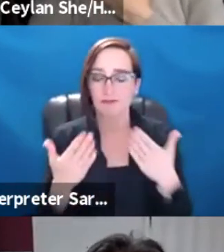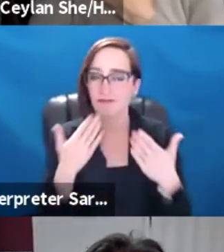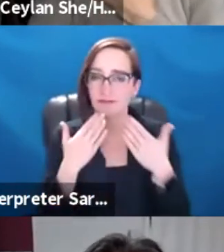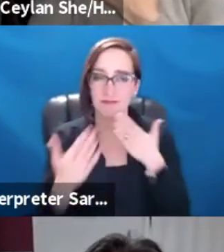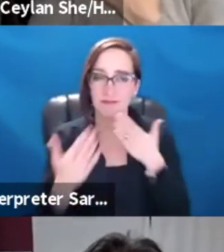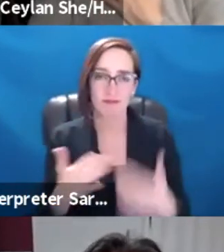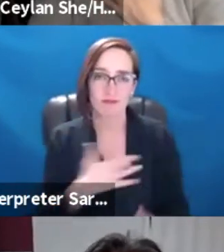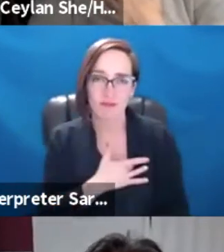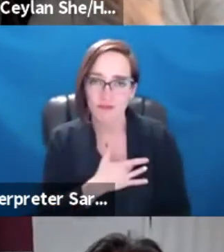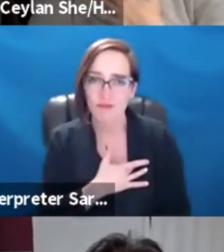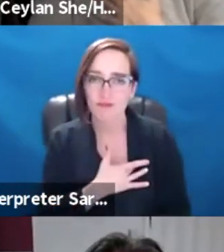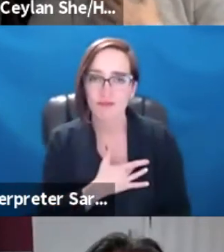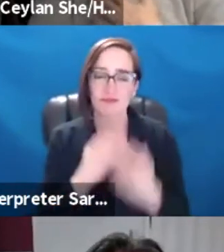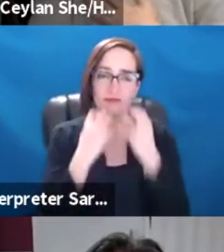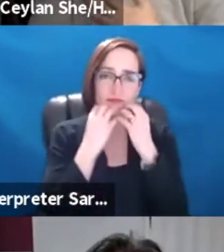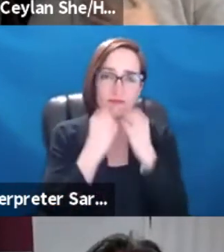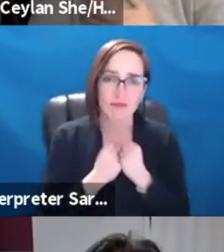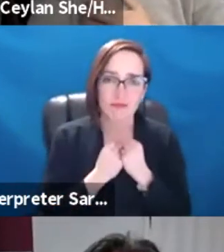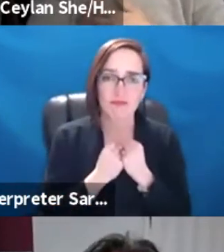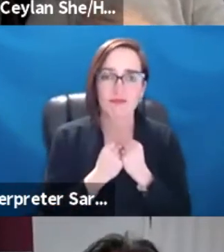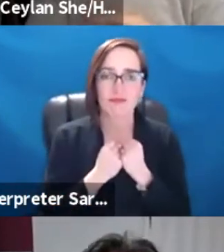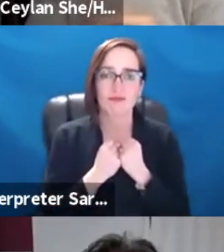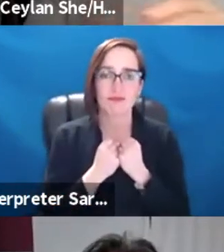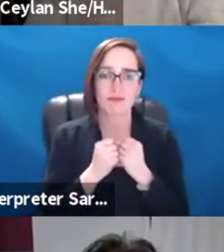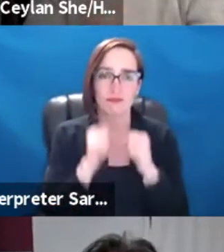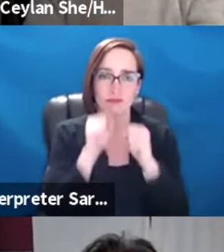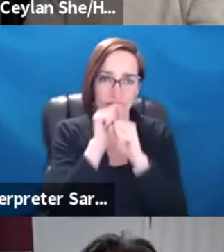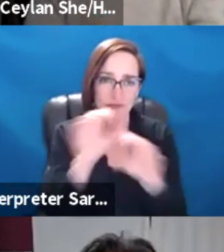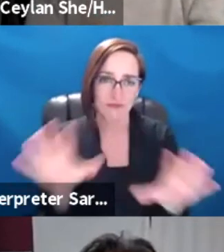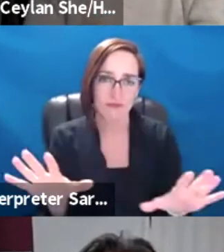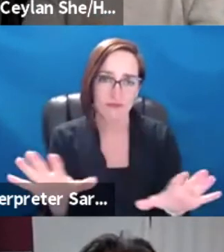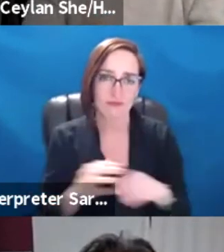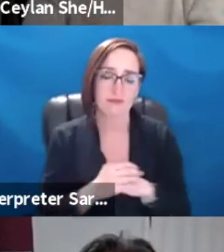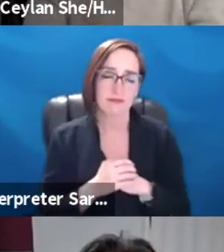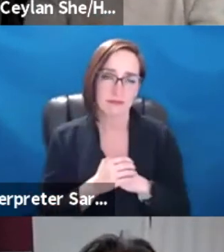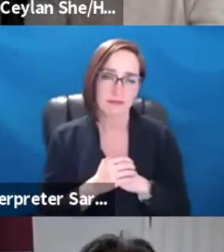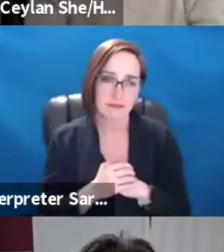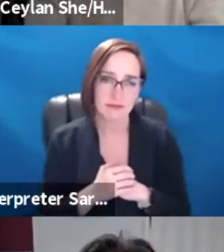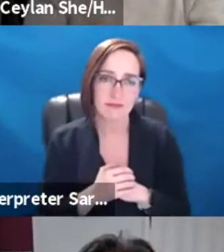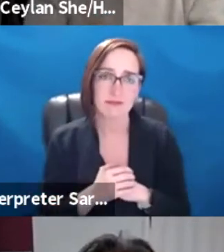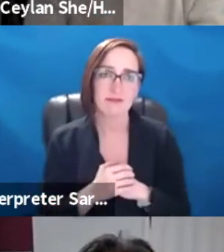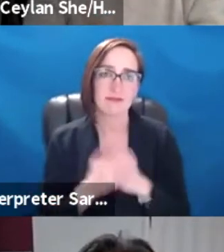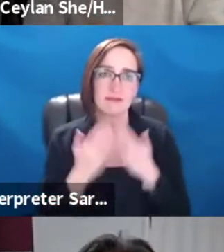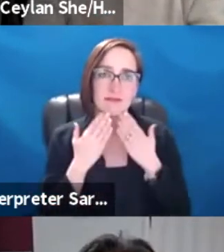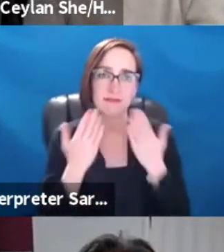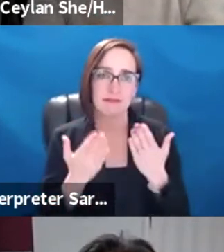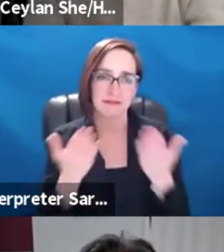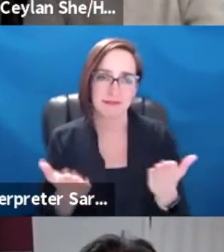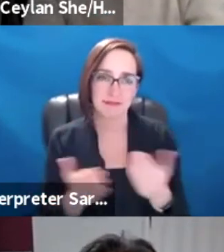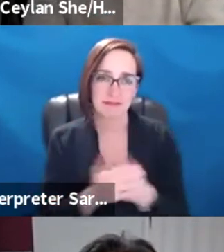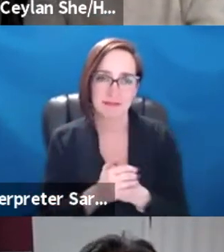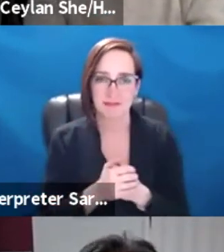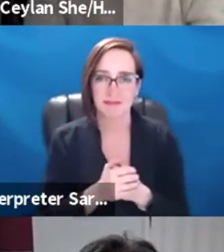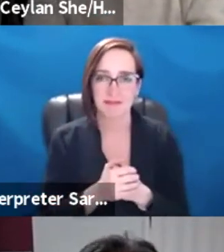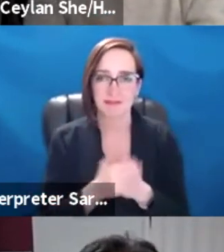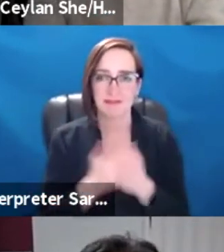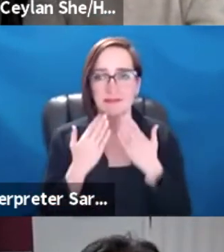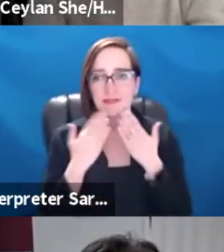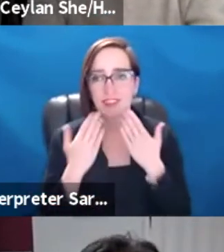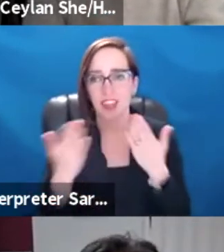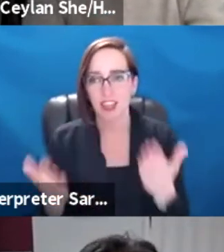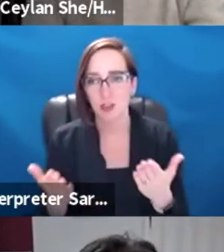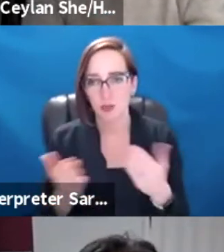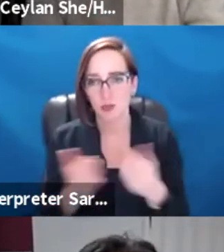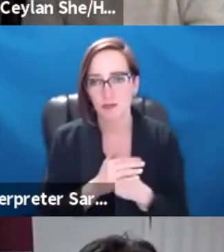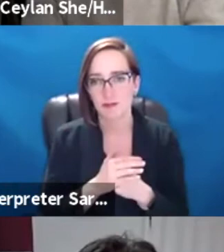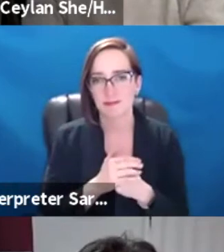you. Thank Everyone. you. Infinite you. blessings. Thank you. Thank you, Bernadette. Oh, thank Deepest gratitude. Thank you,